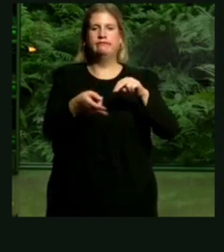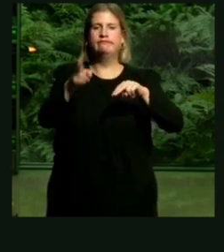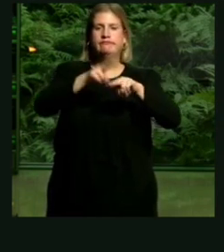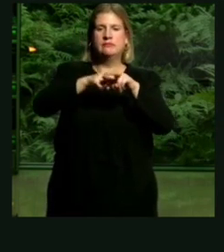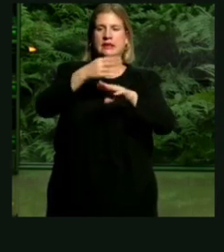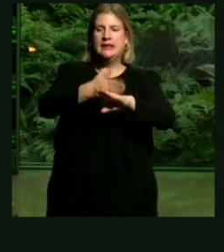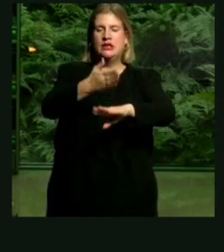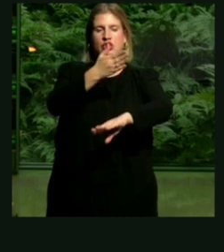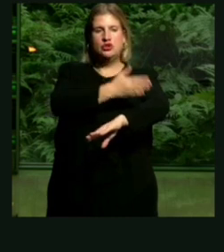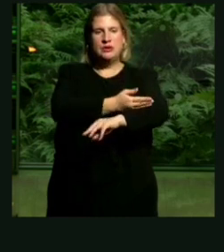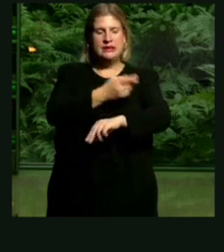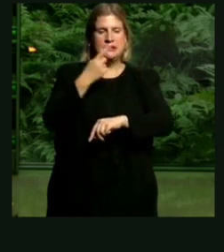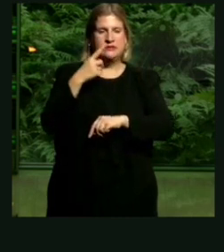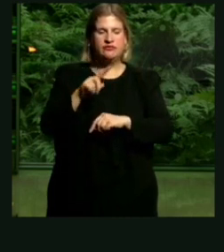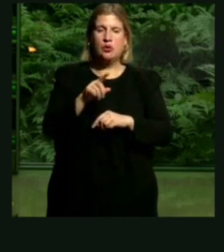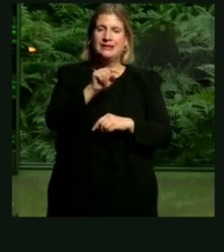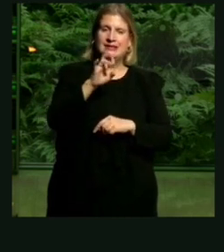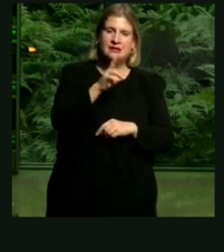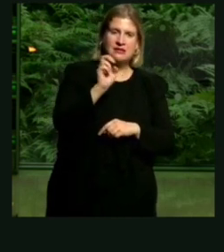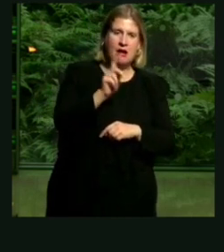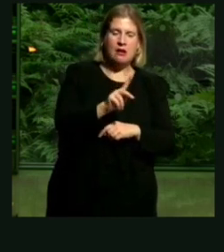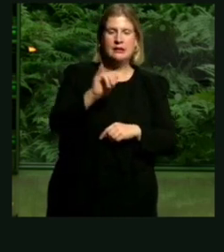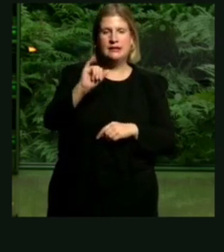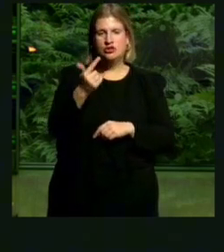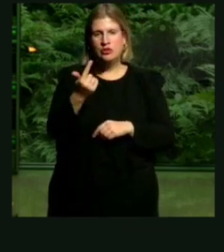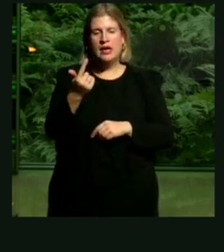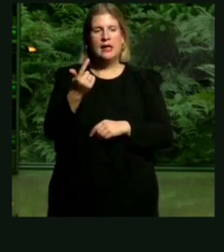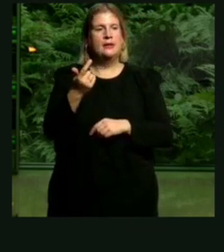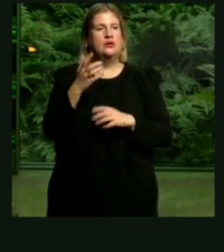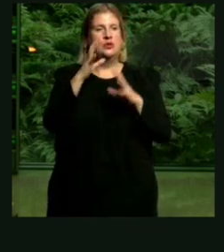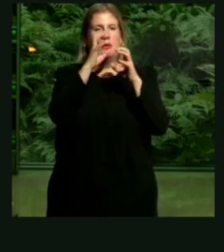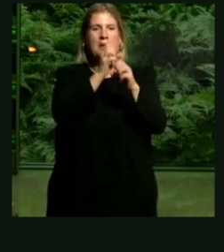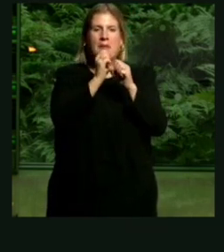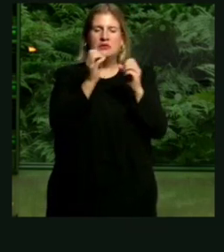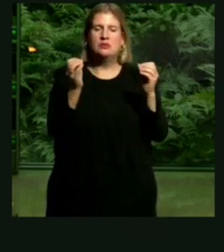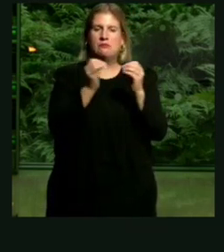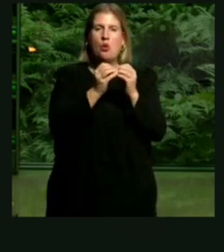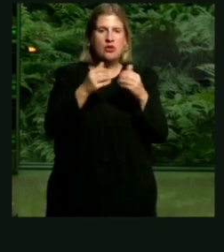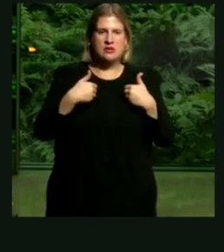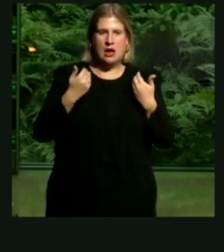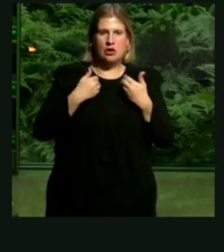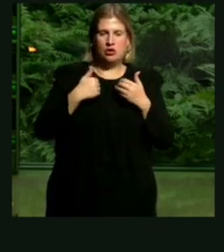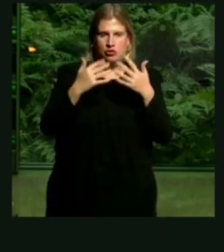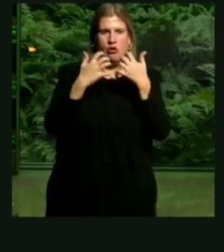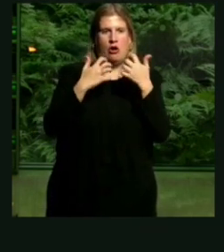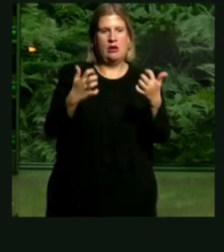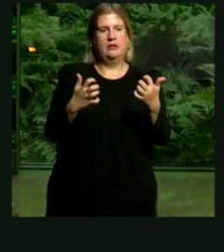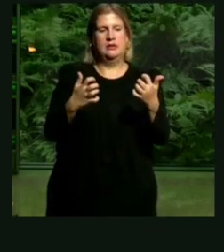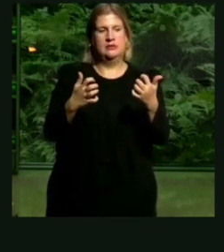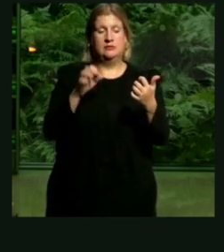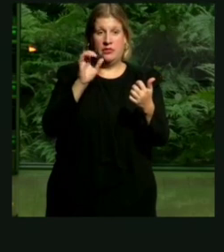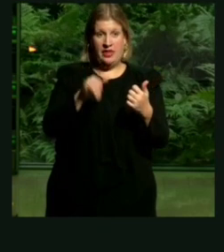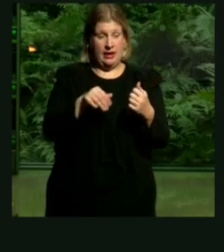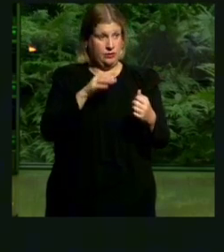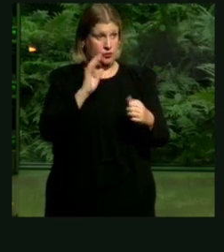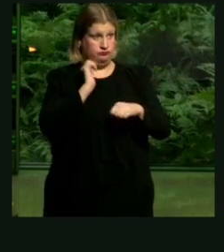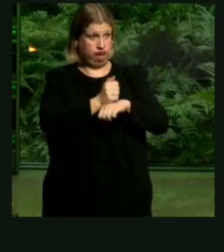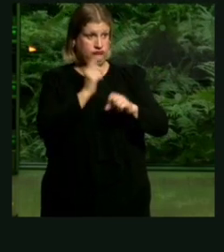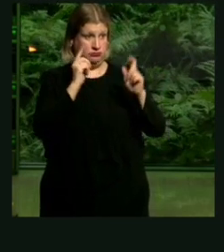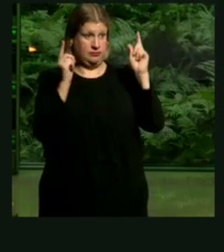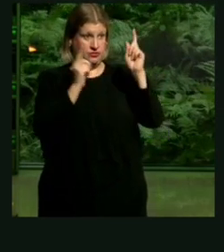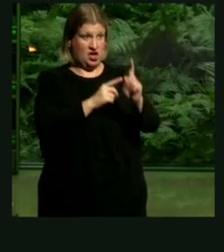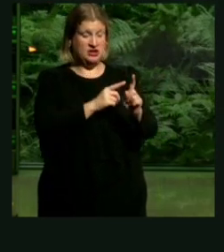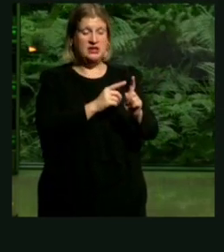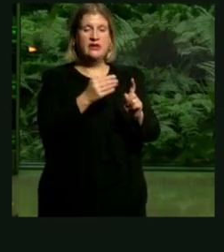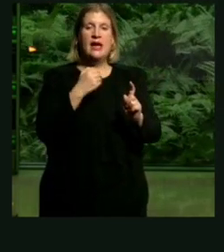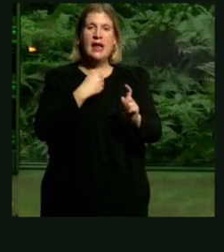on Instagram and TikTok, appealing to younger, more diverse audience. So those are your role and scene, setting the objective, create a